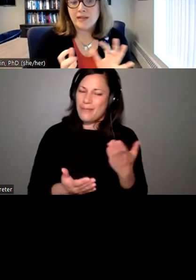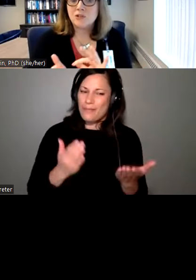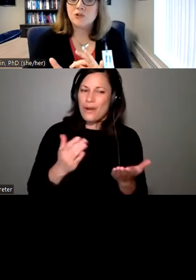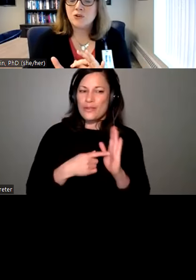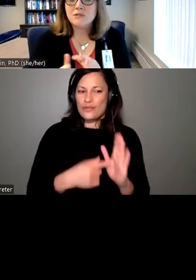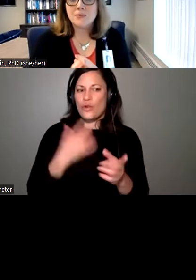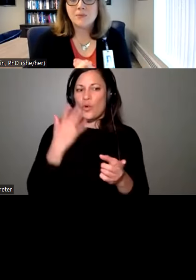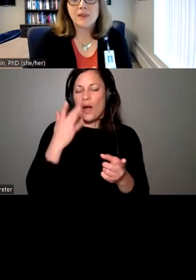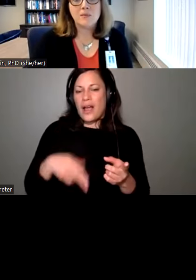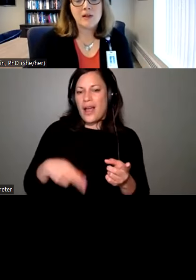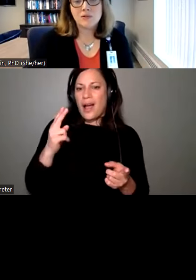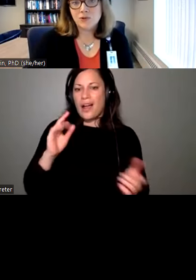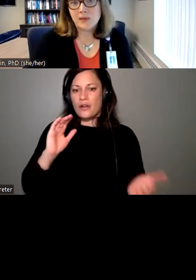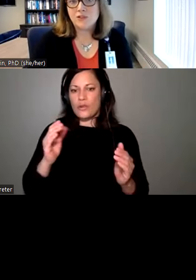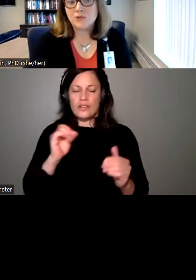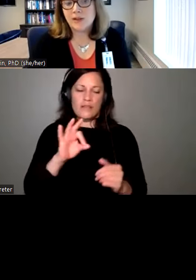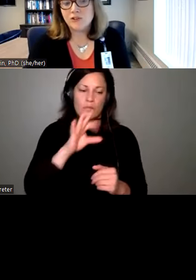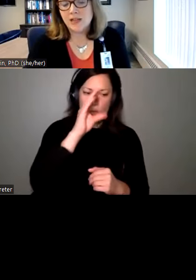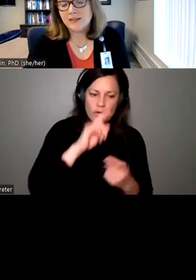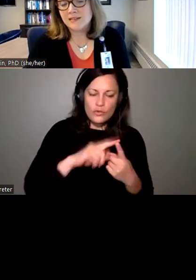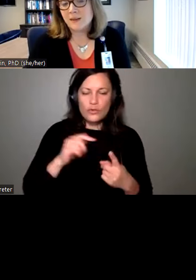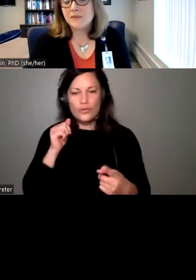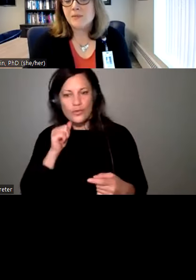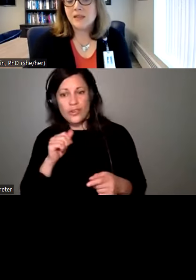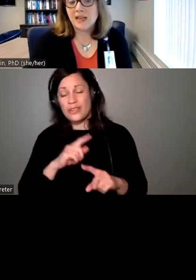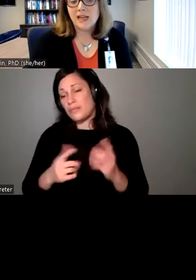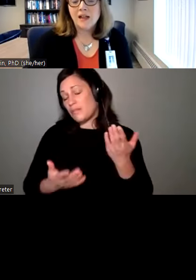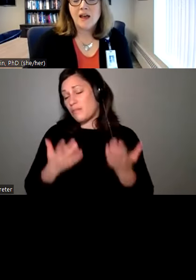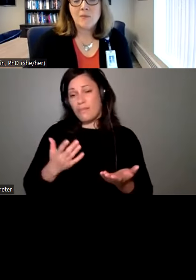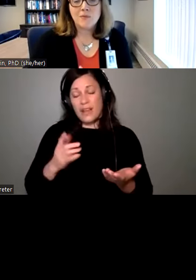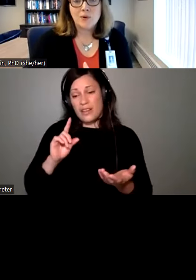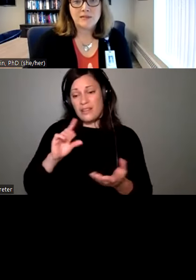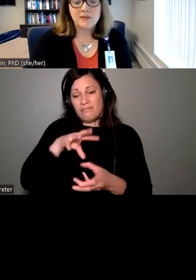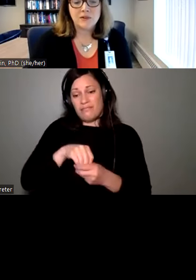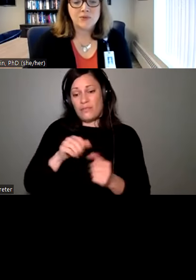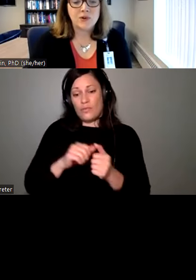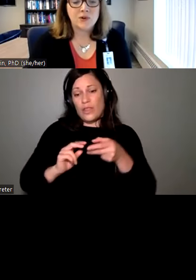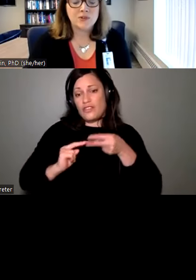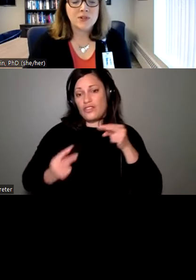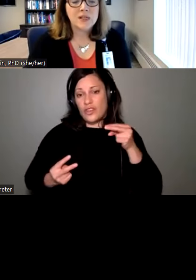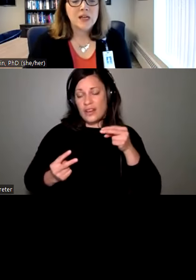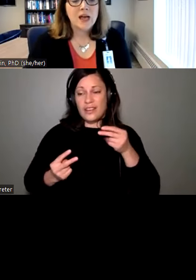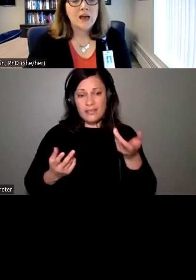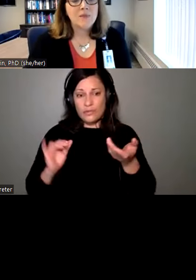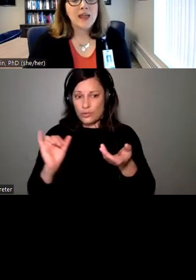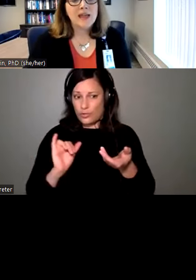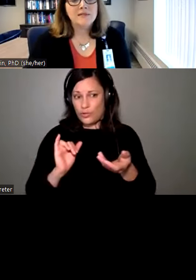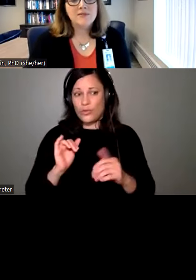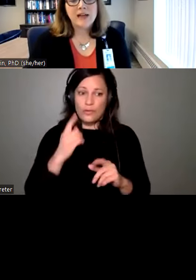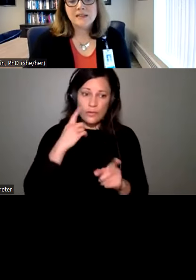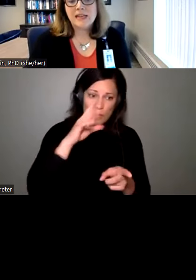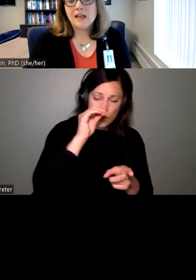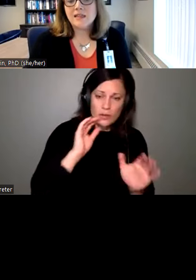of boys to girls, but there may also be just greater genetic susceptibility for boys than there is for girls.